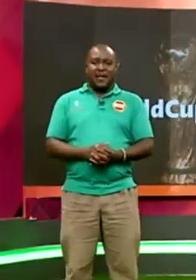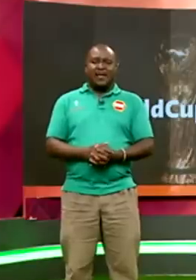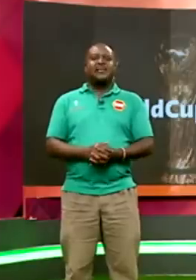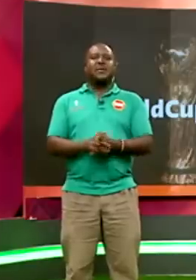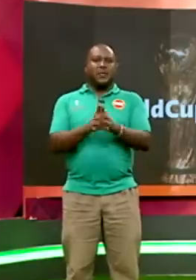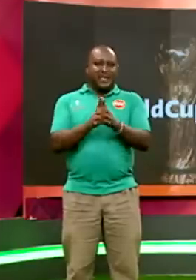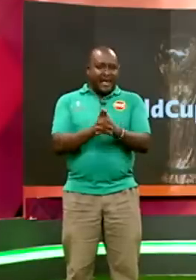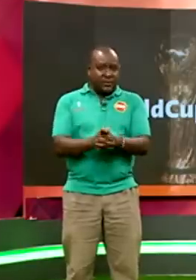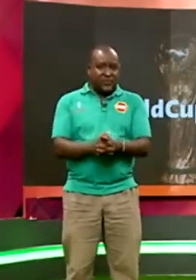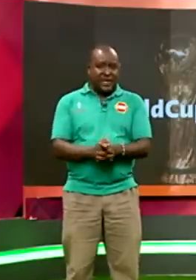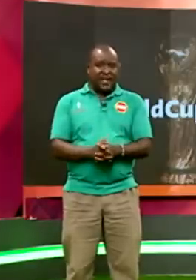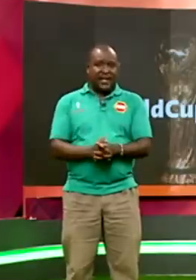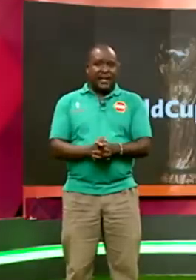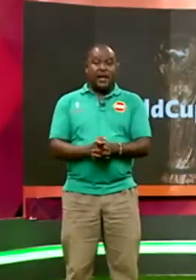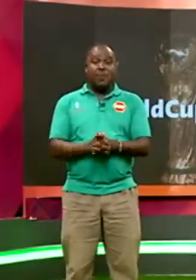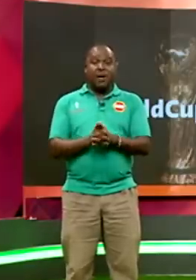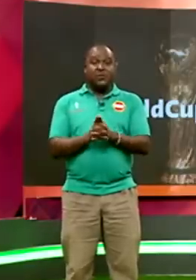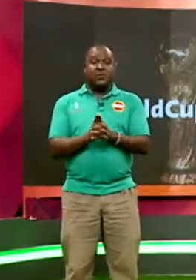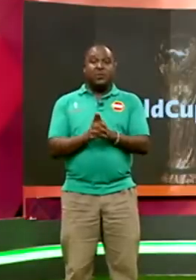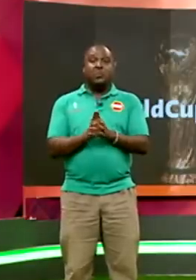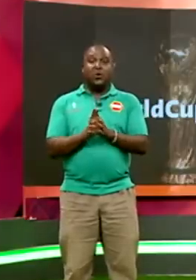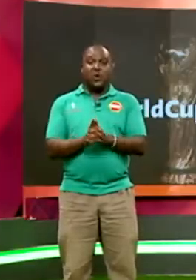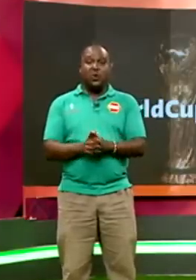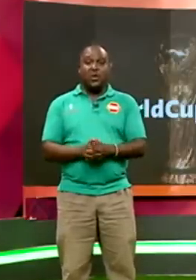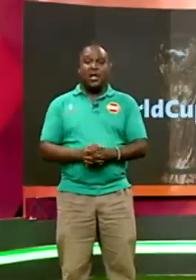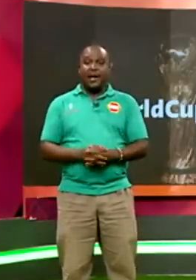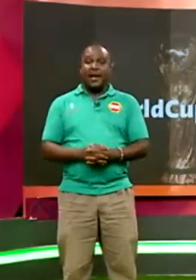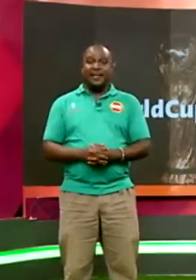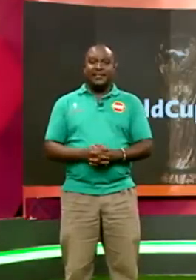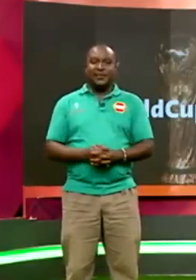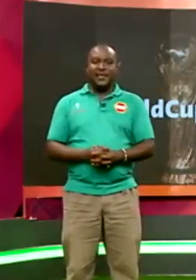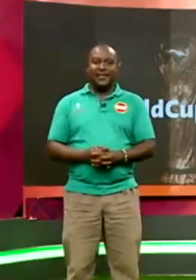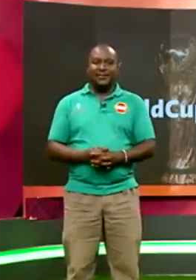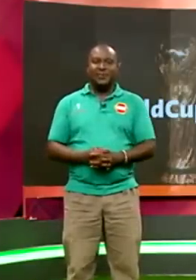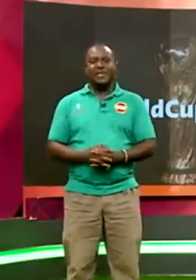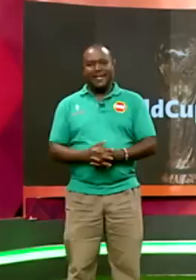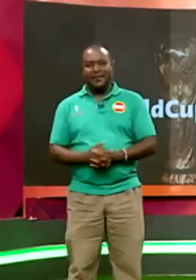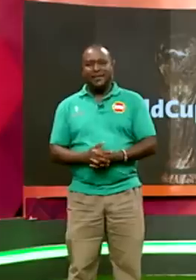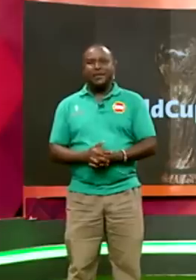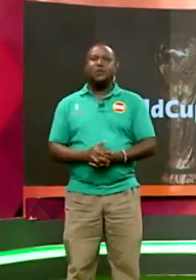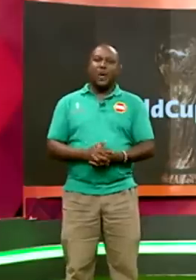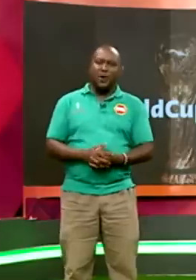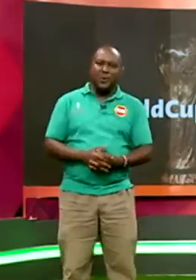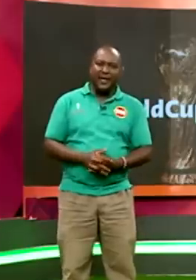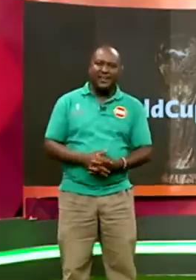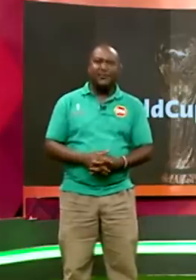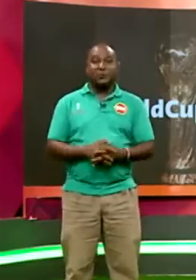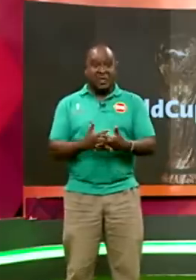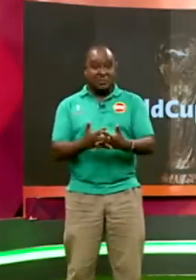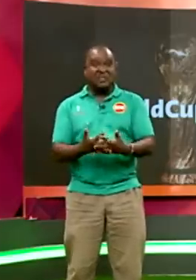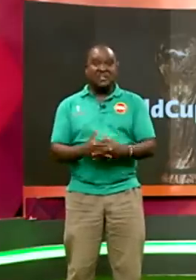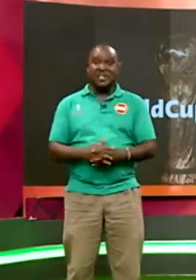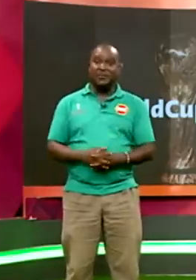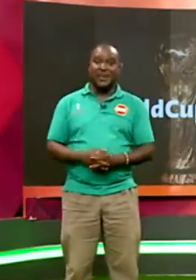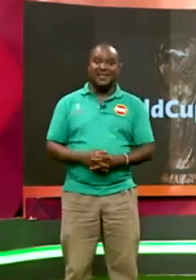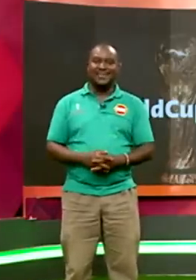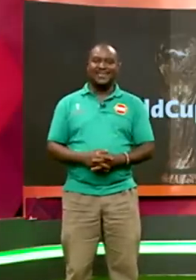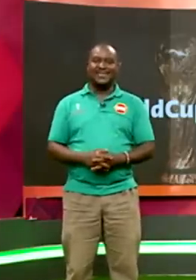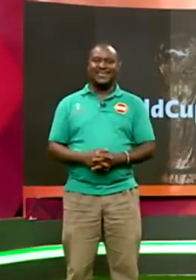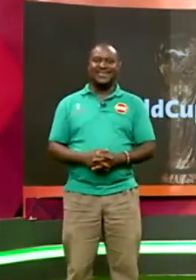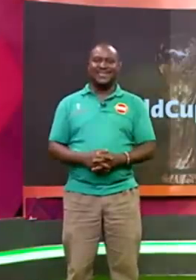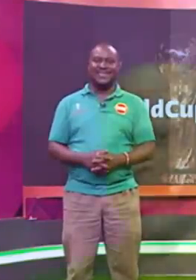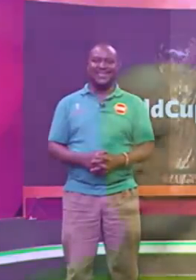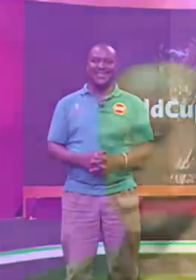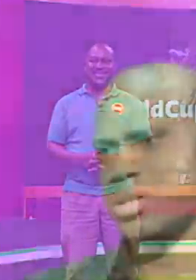Nigeria. Let's hear what he had to say about Morocco earlier today with Dan Wahome of KBC Channel